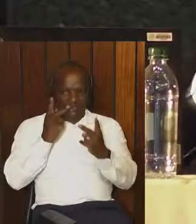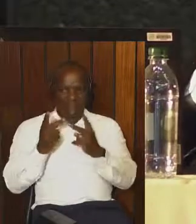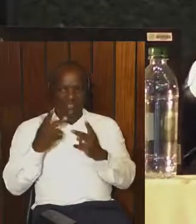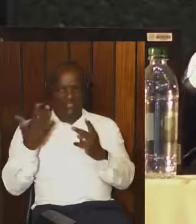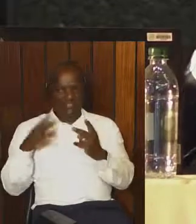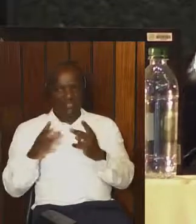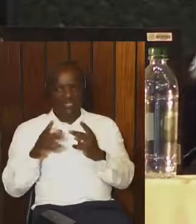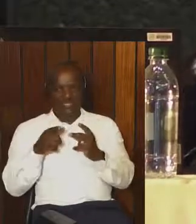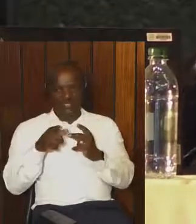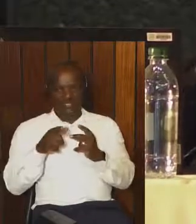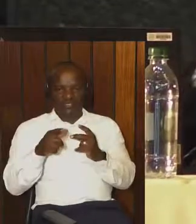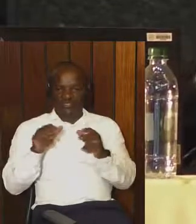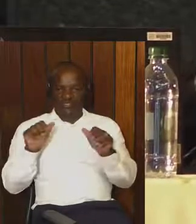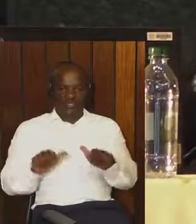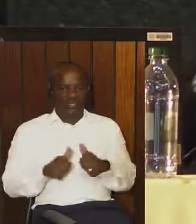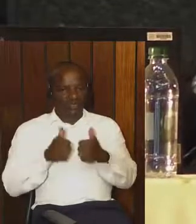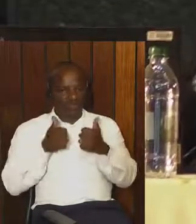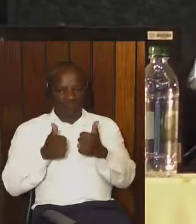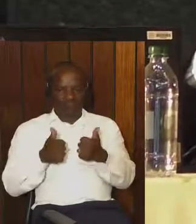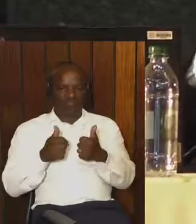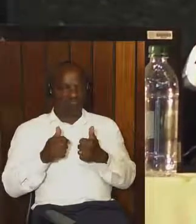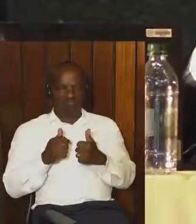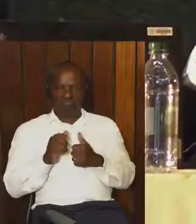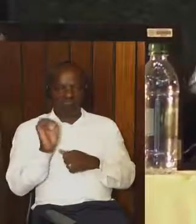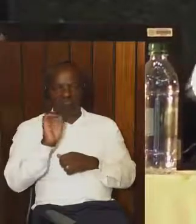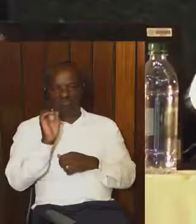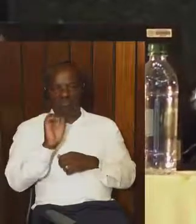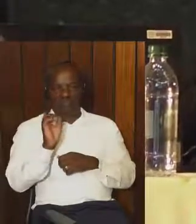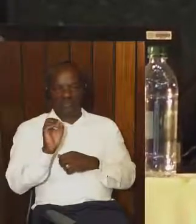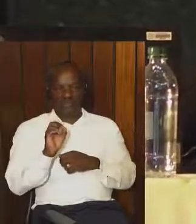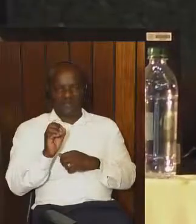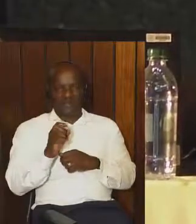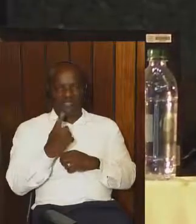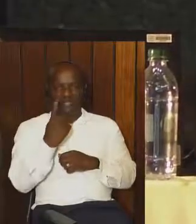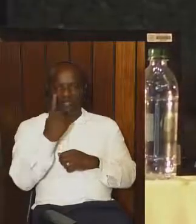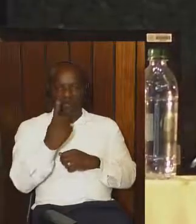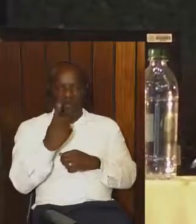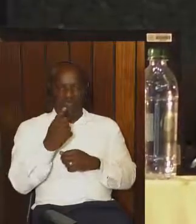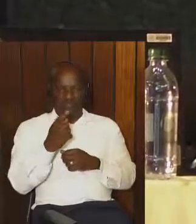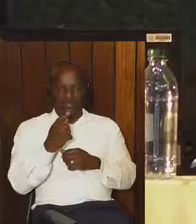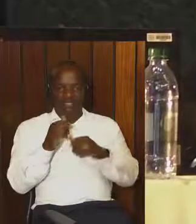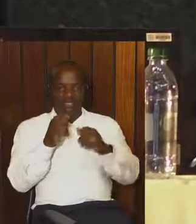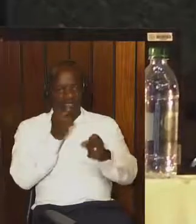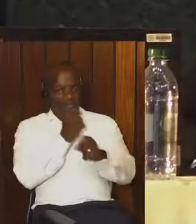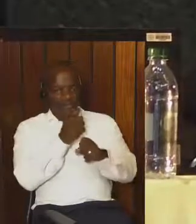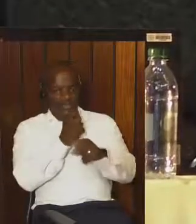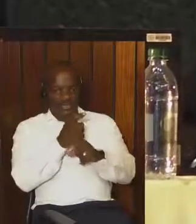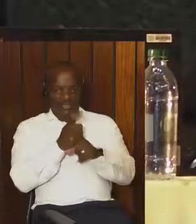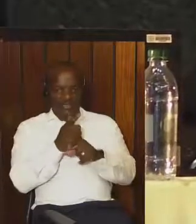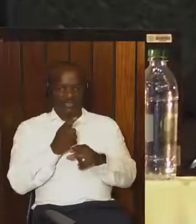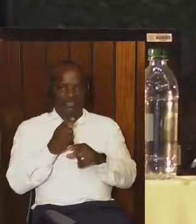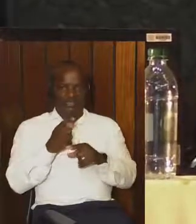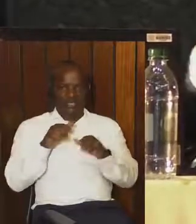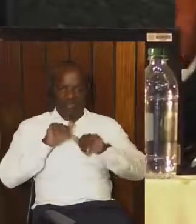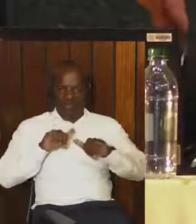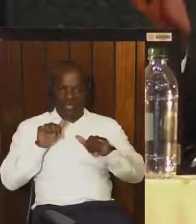state. One cannot wait for a taxi there. And there was a question from Baba here about the rain